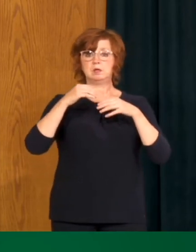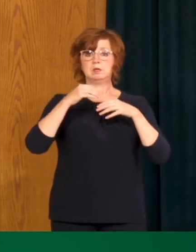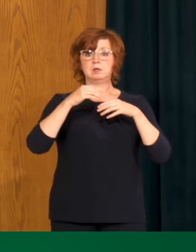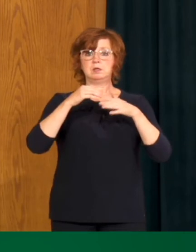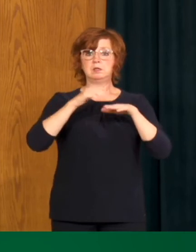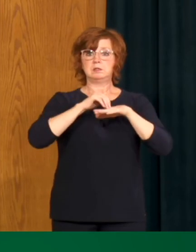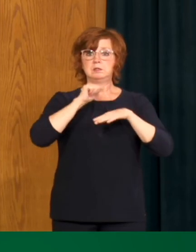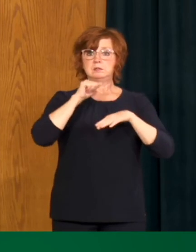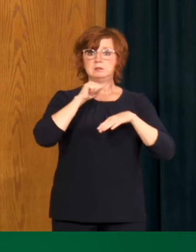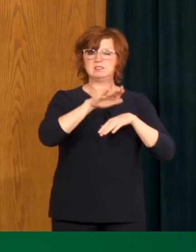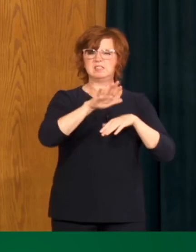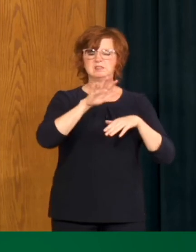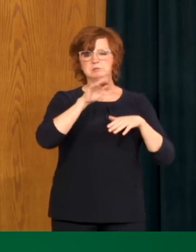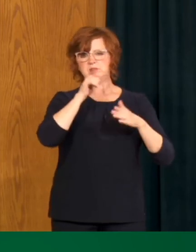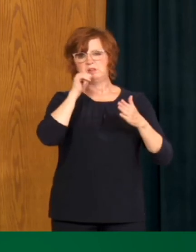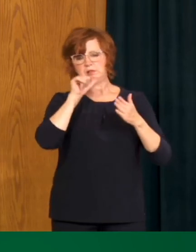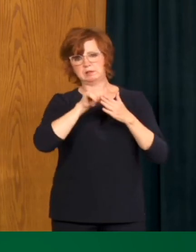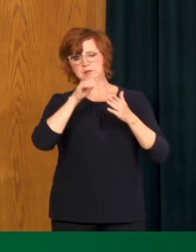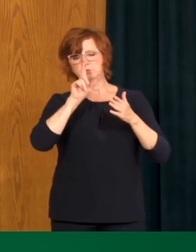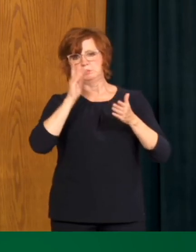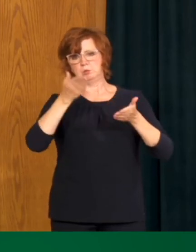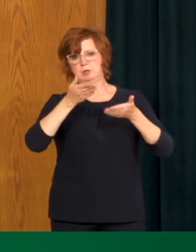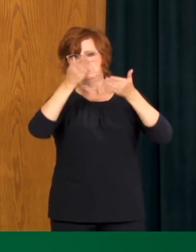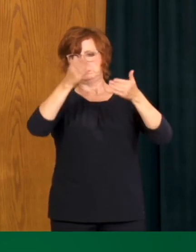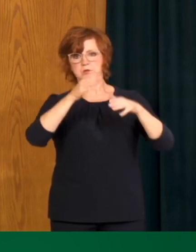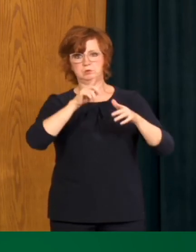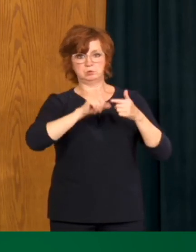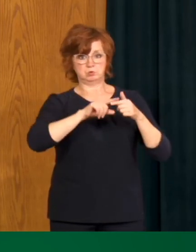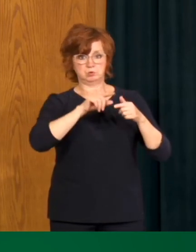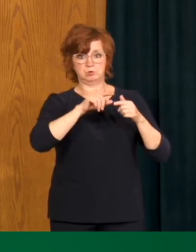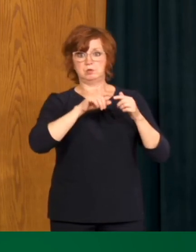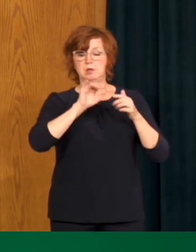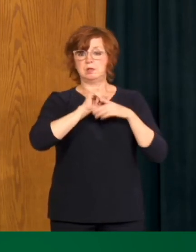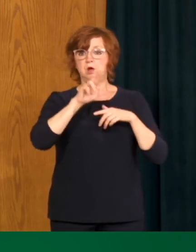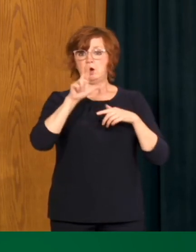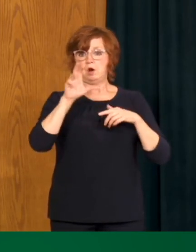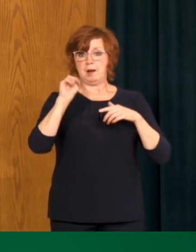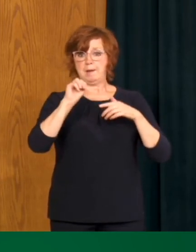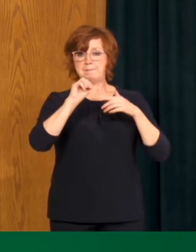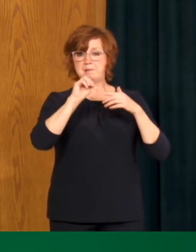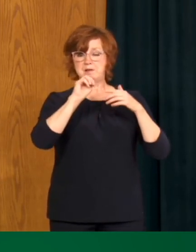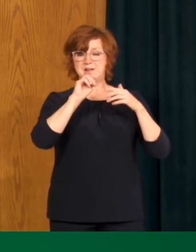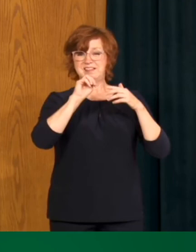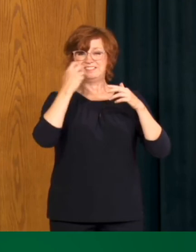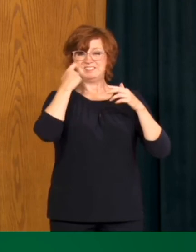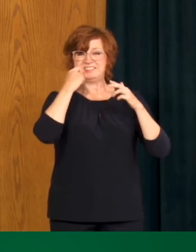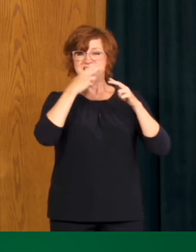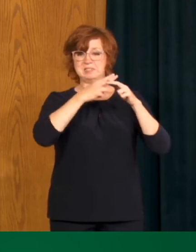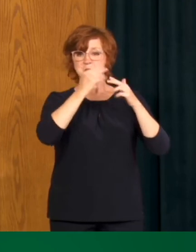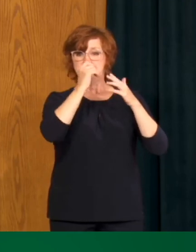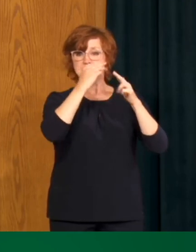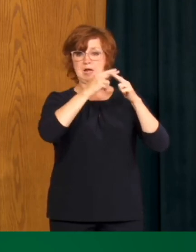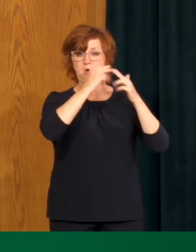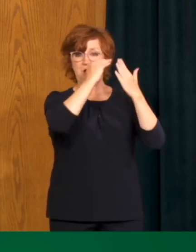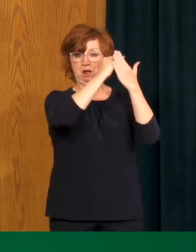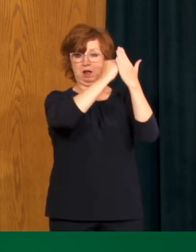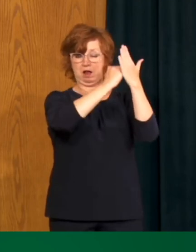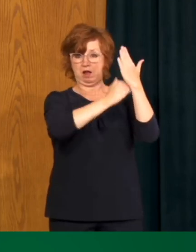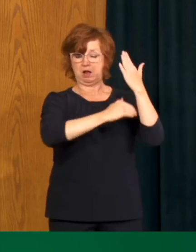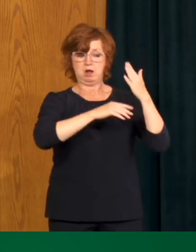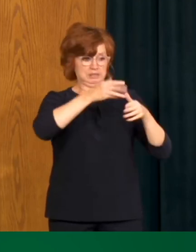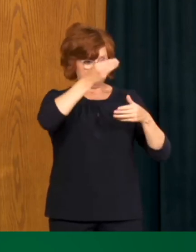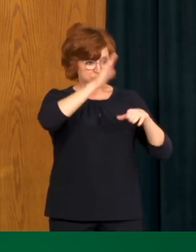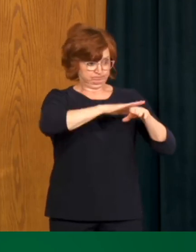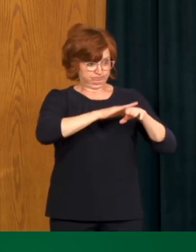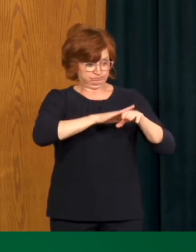Why is it not just even a suggestion on there? I think, Scott, you just mentioned that it's something that is another tool. So specifically around using